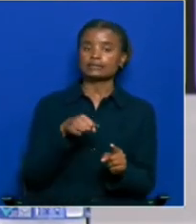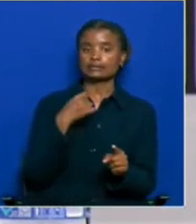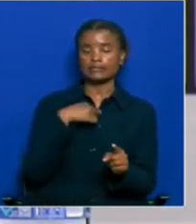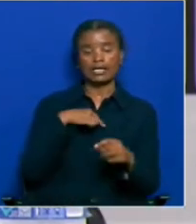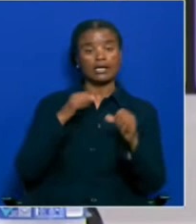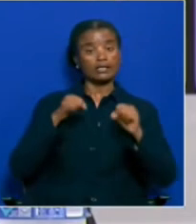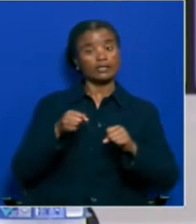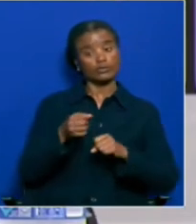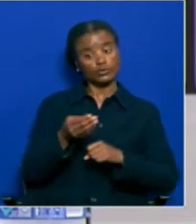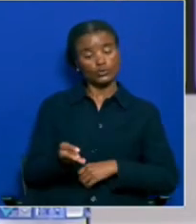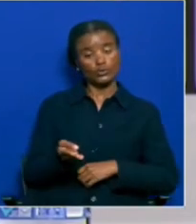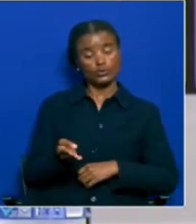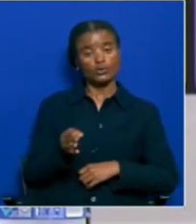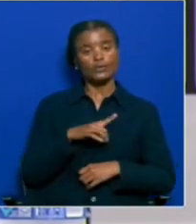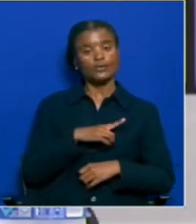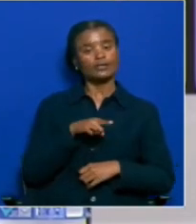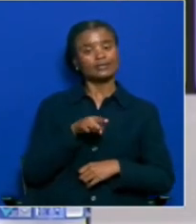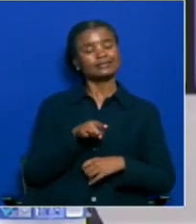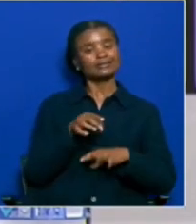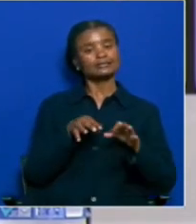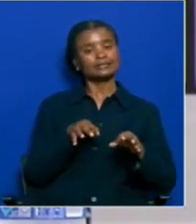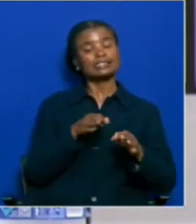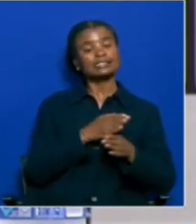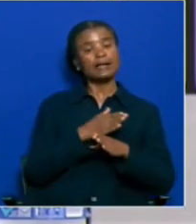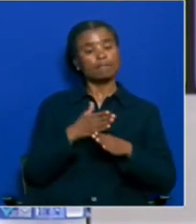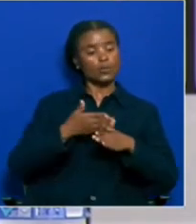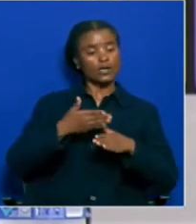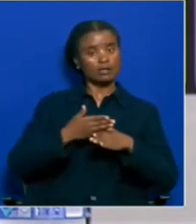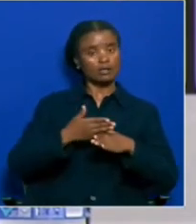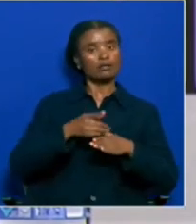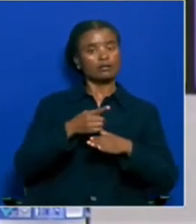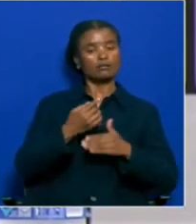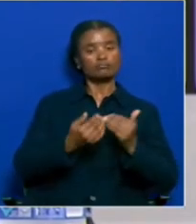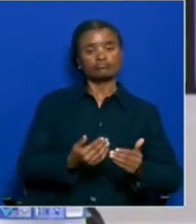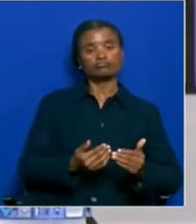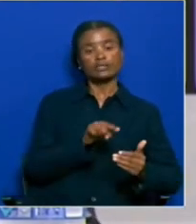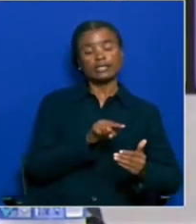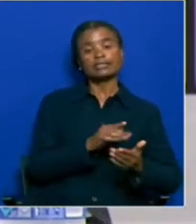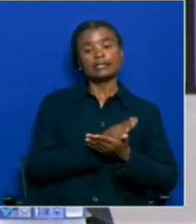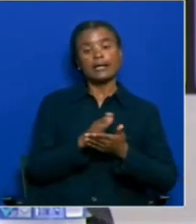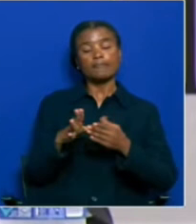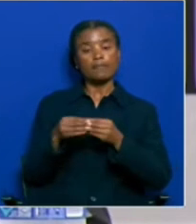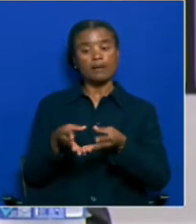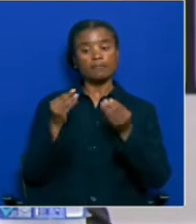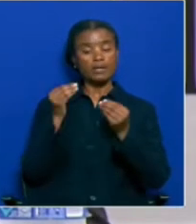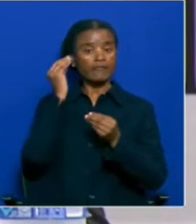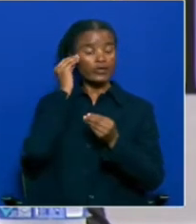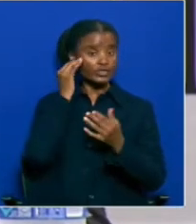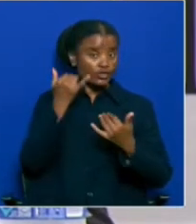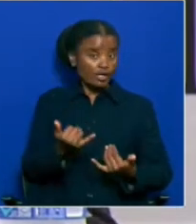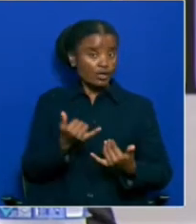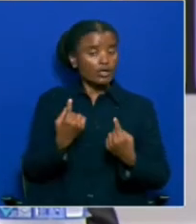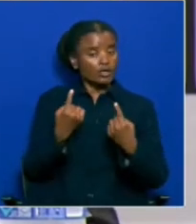talk about the operations, spontaneous operations, the operations where members got information now and go and execute. Sometimes it leads